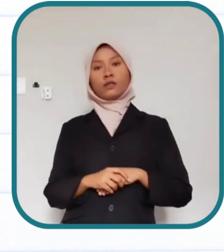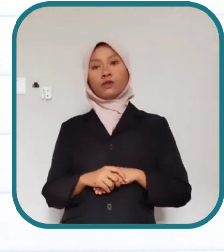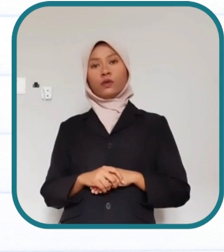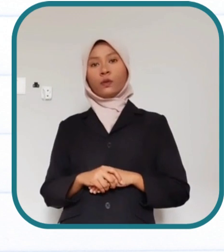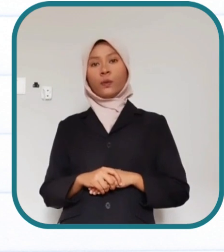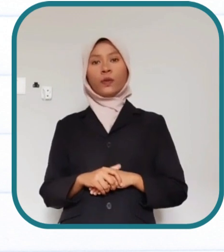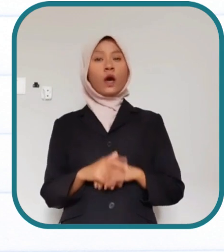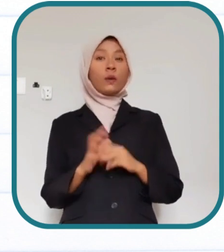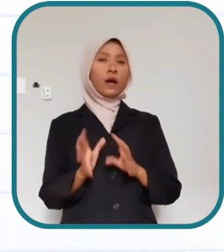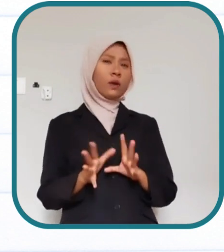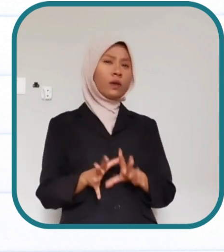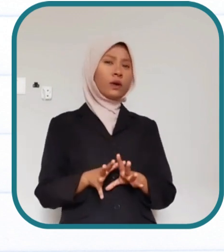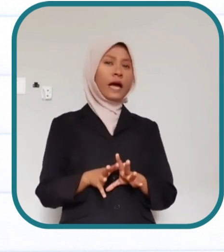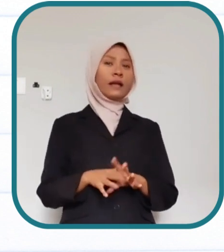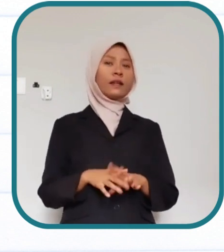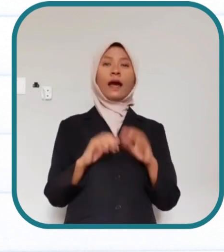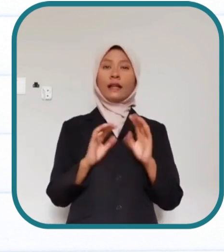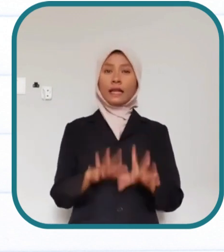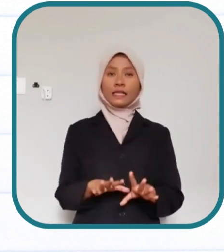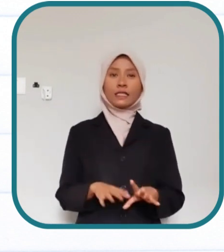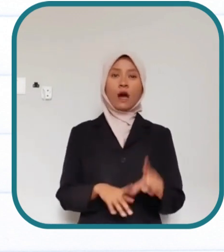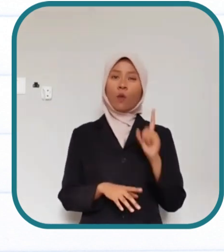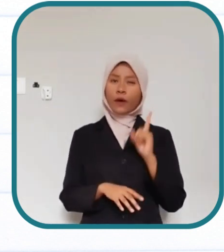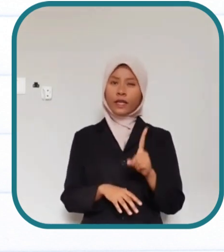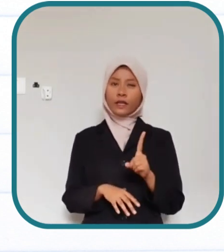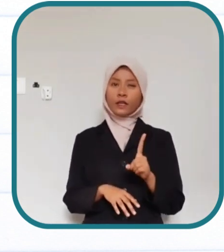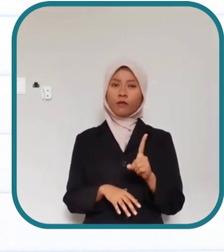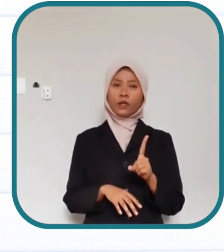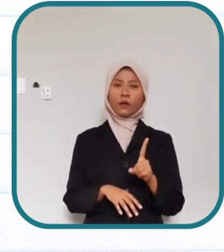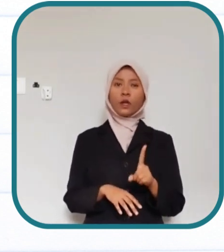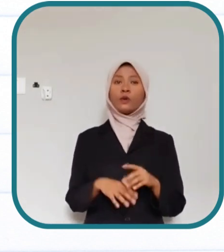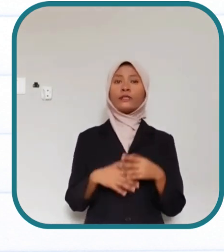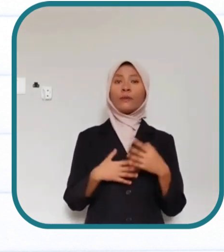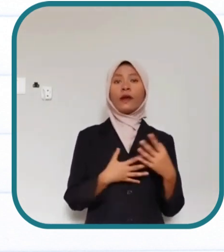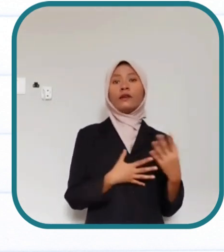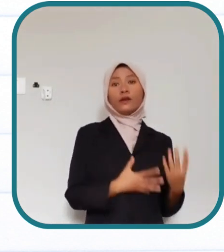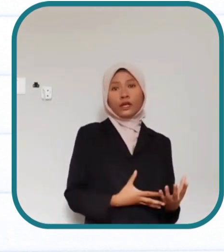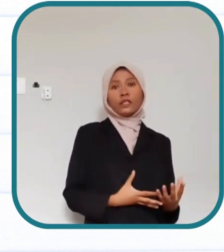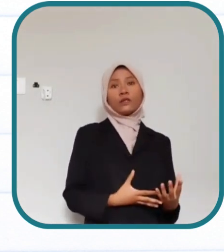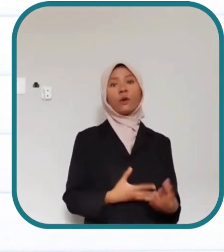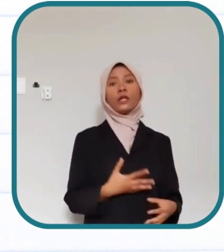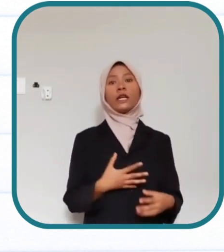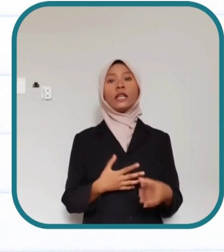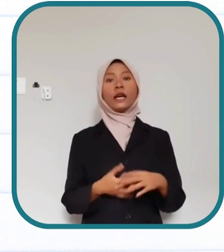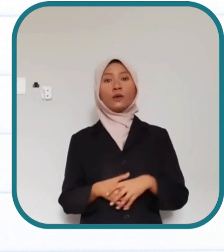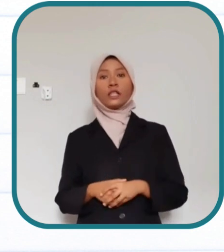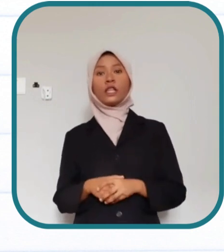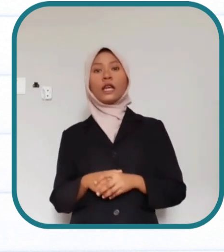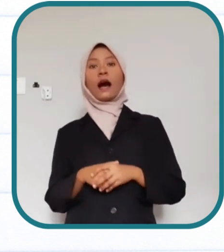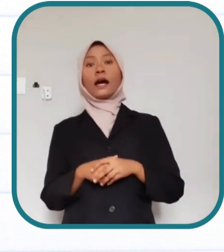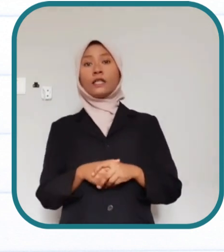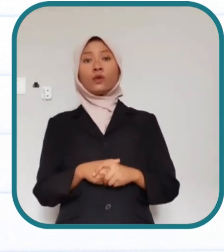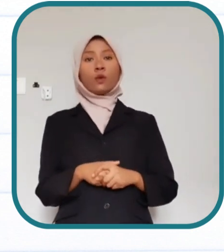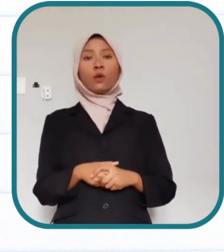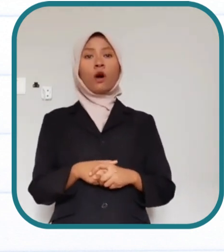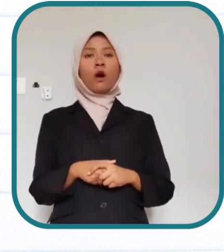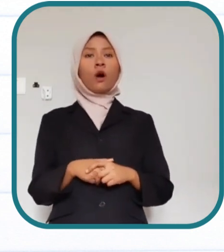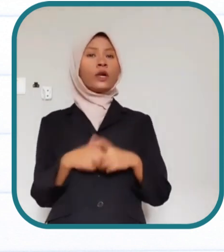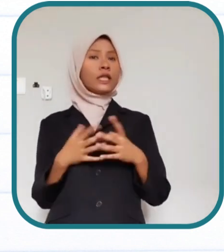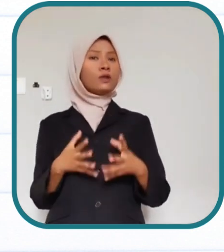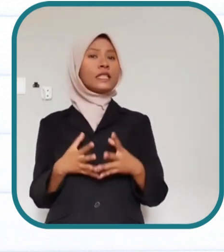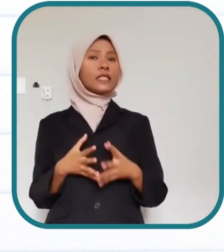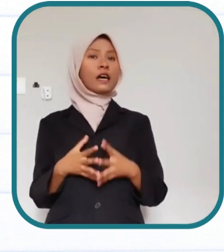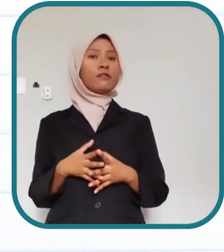studying in the classroom. We all know that at least one individual who spent years honing a language in high